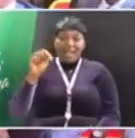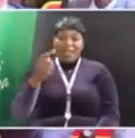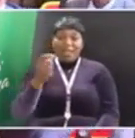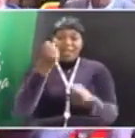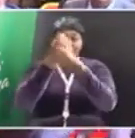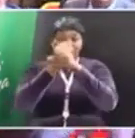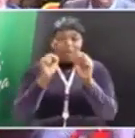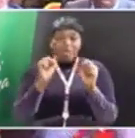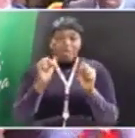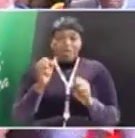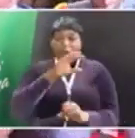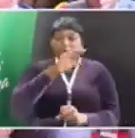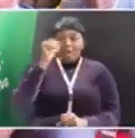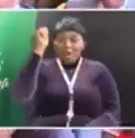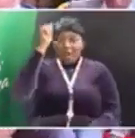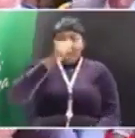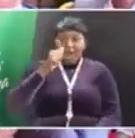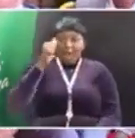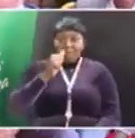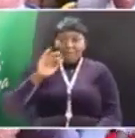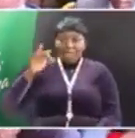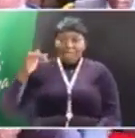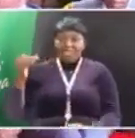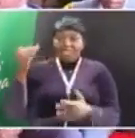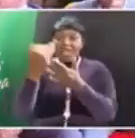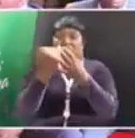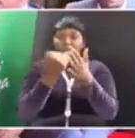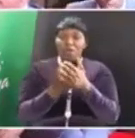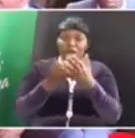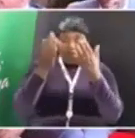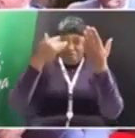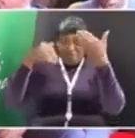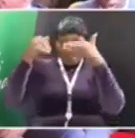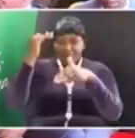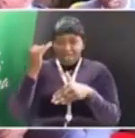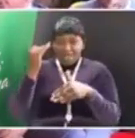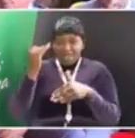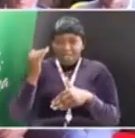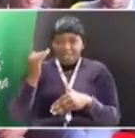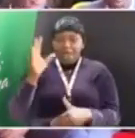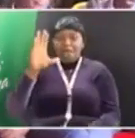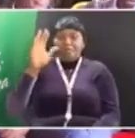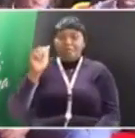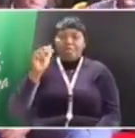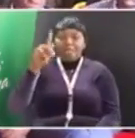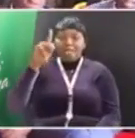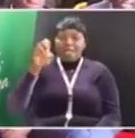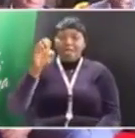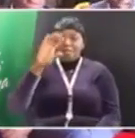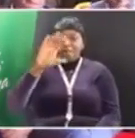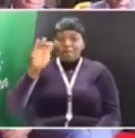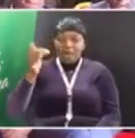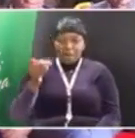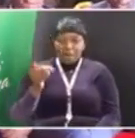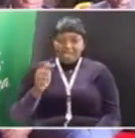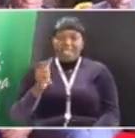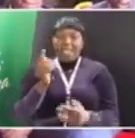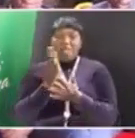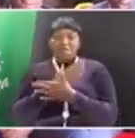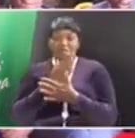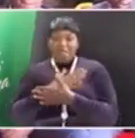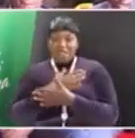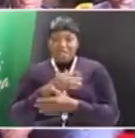of Africa Cities Program at the University of Cape Town. Oh, of course, my very good friend,